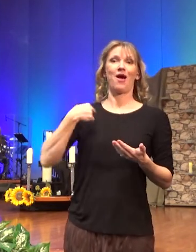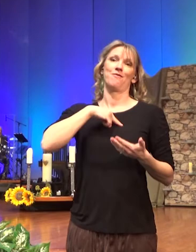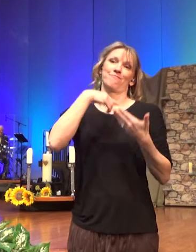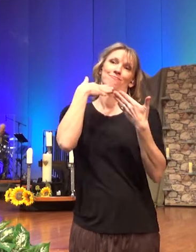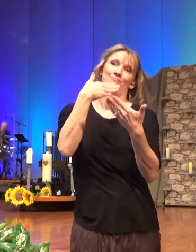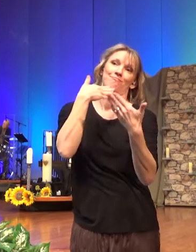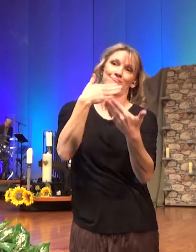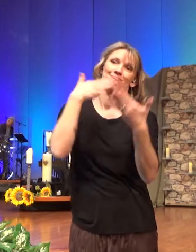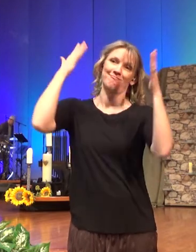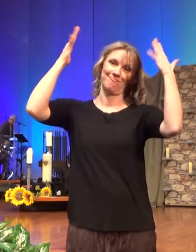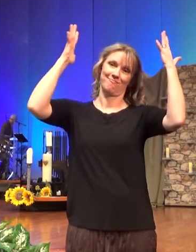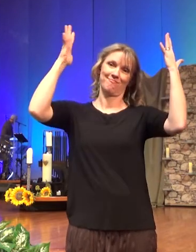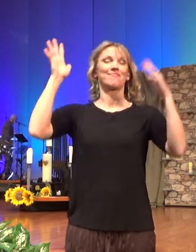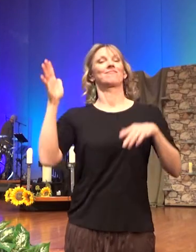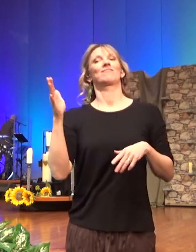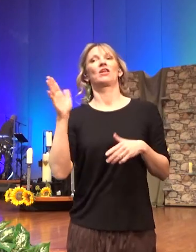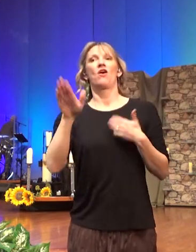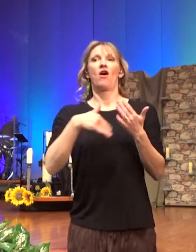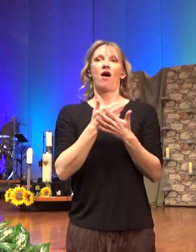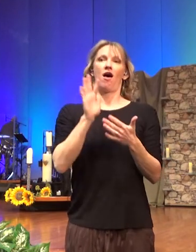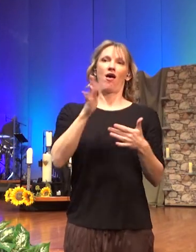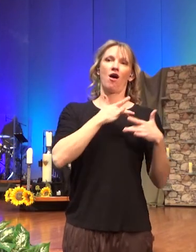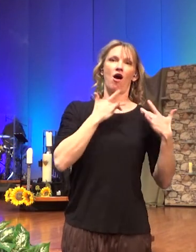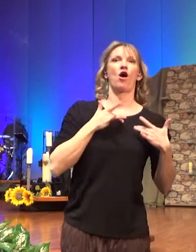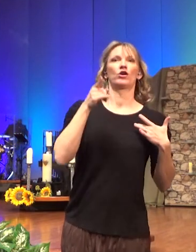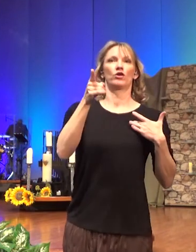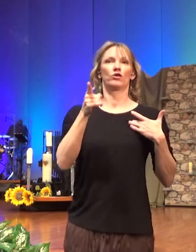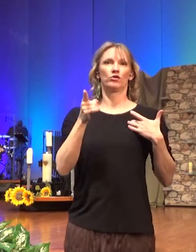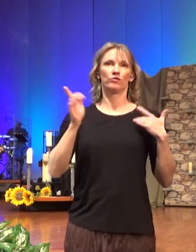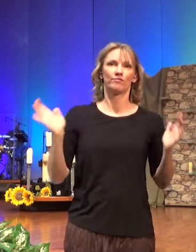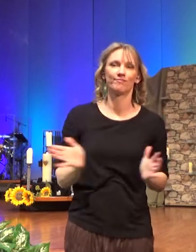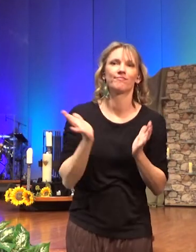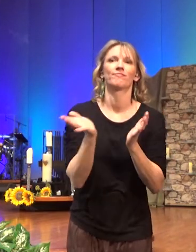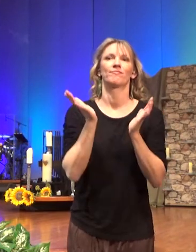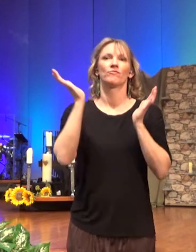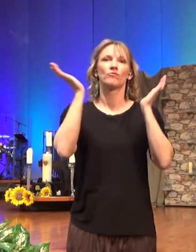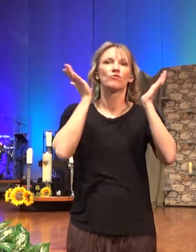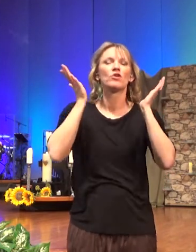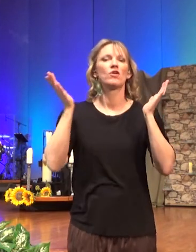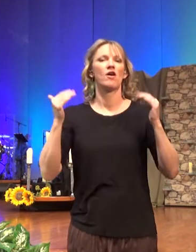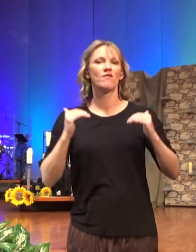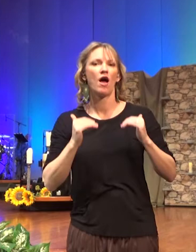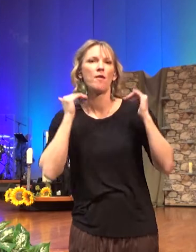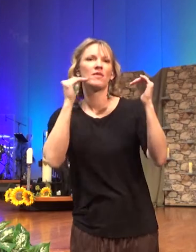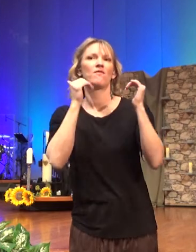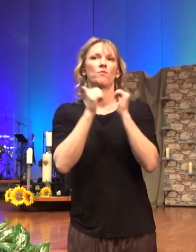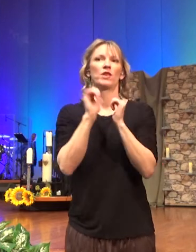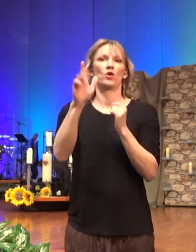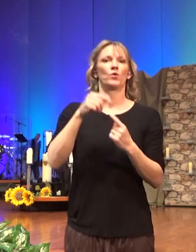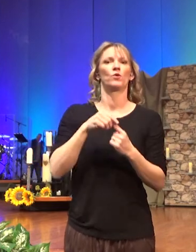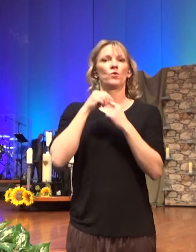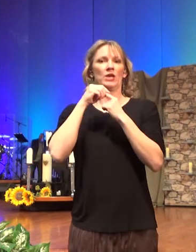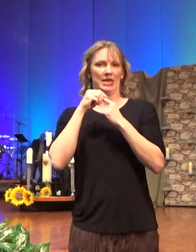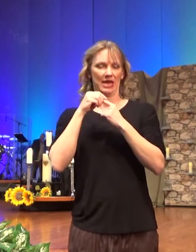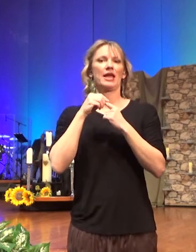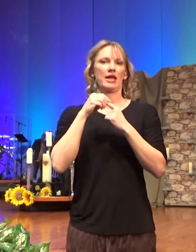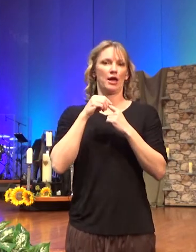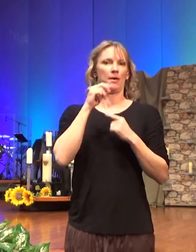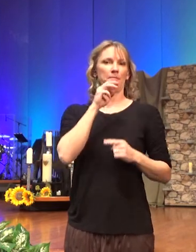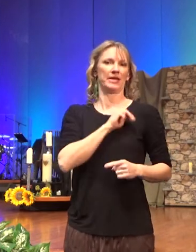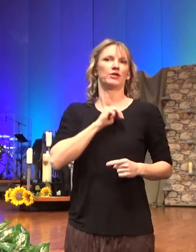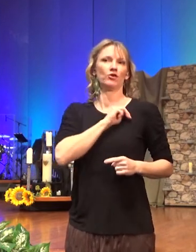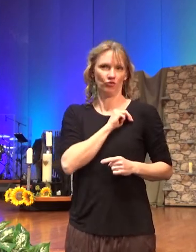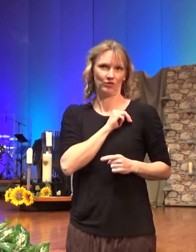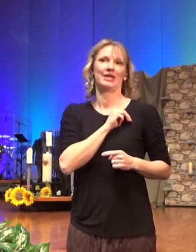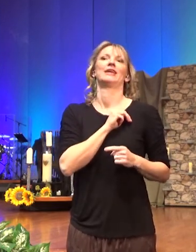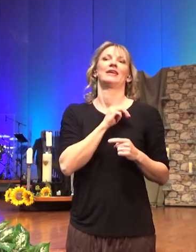We are so grateful, and I'm so grateful for all the hearts that you uplift and serve with your unique, thriving ministry and